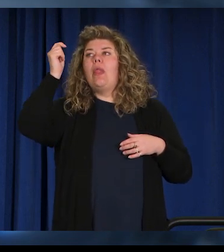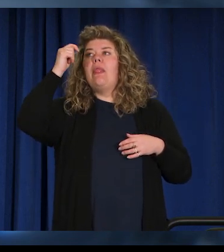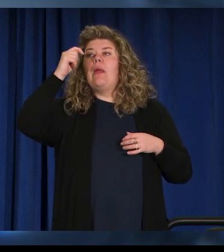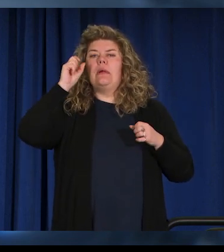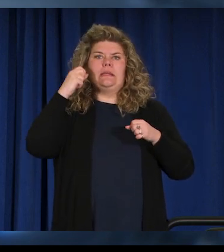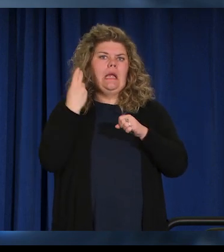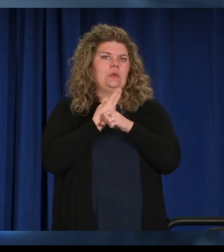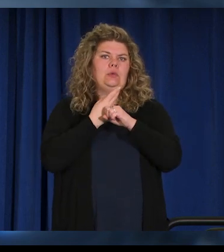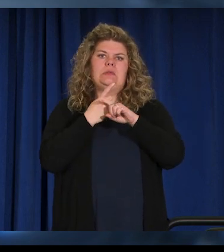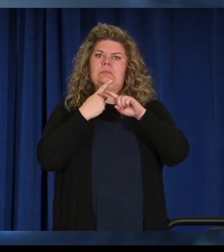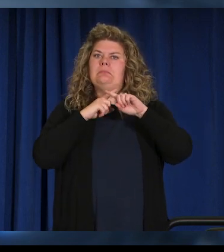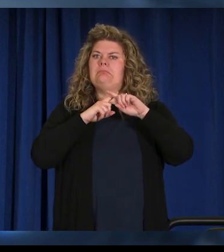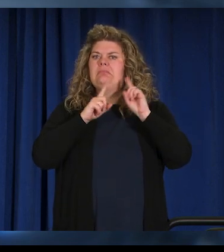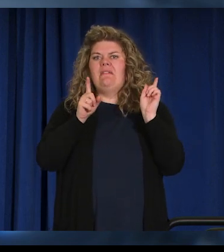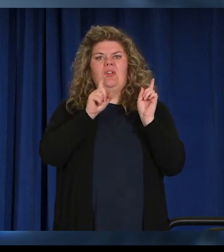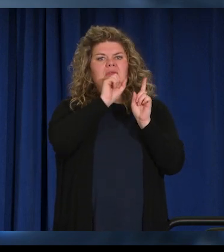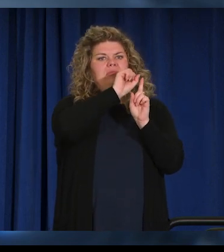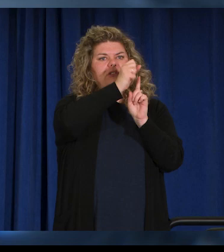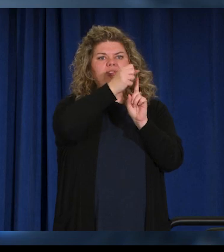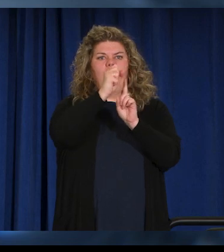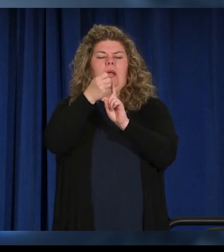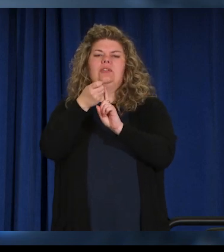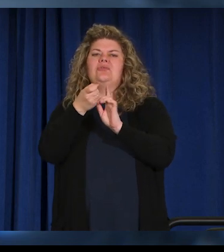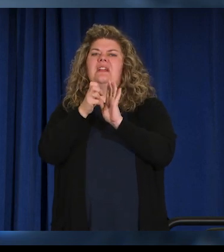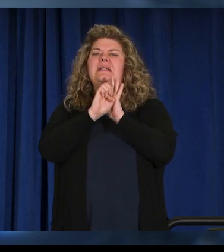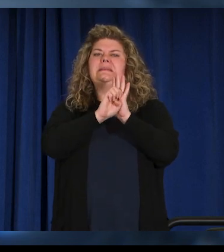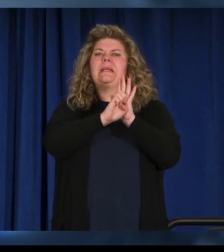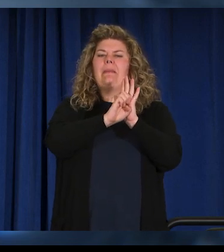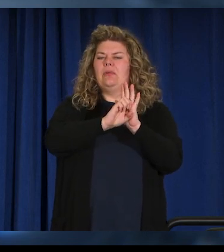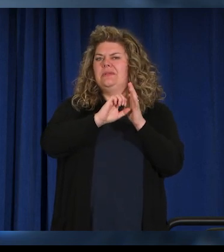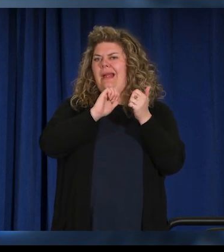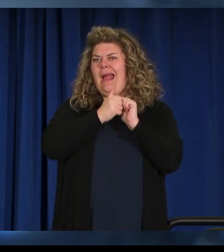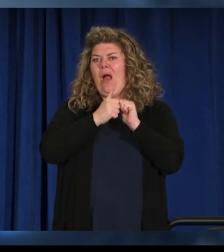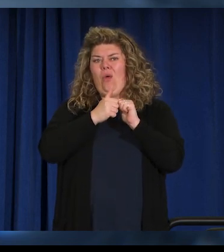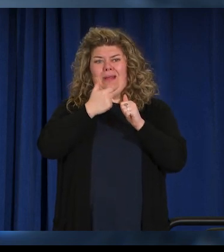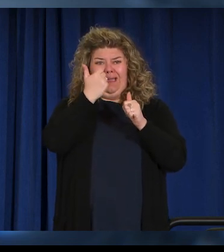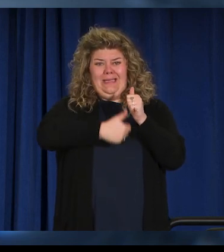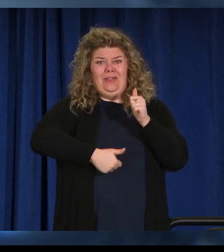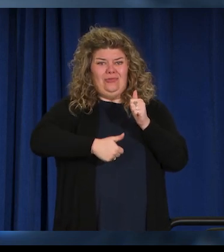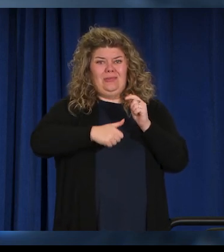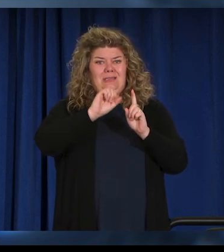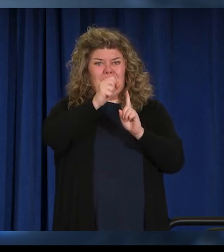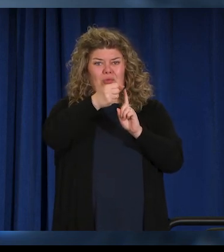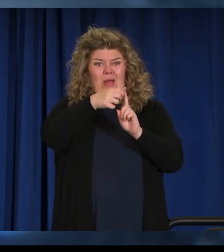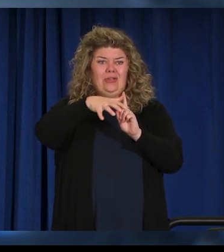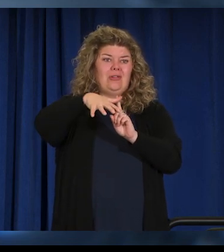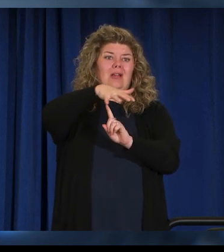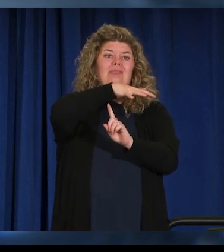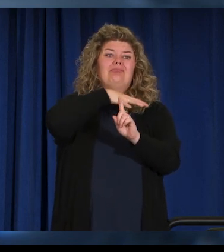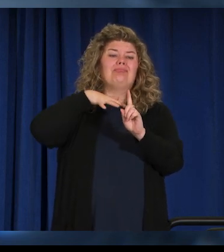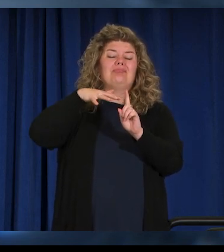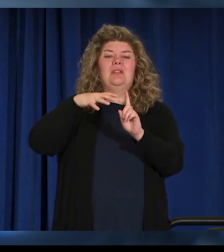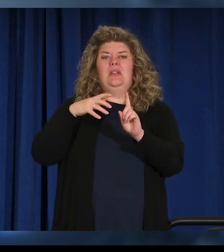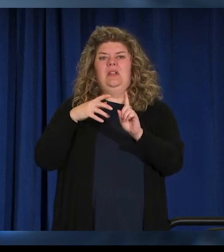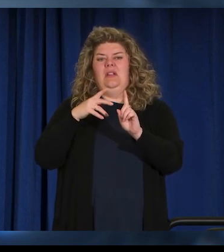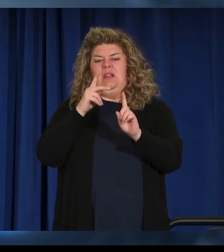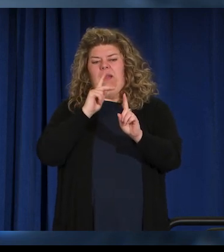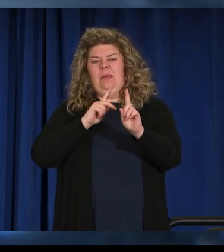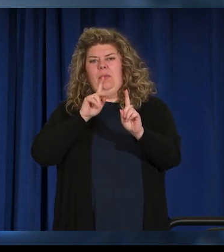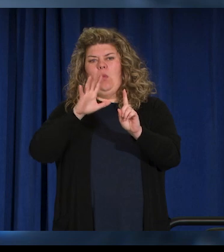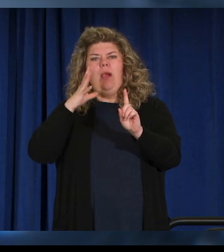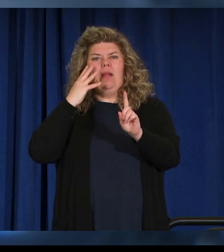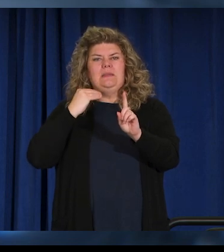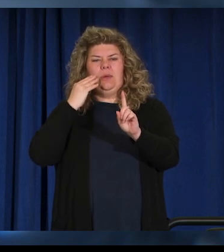in lots of different ways to show examples of how in different settings and with different conditions, people